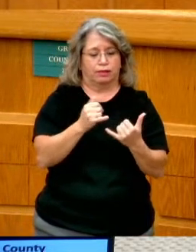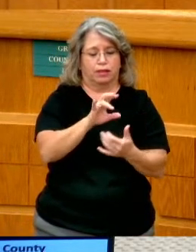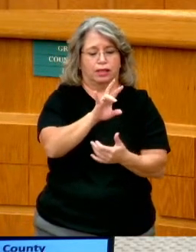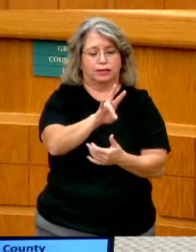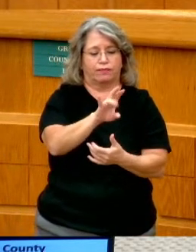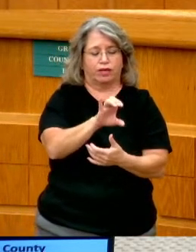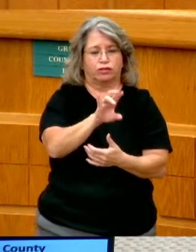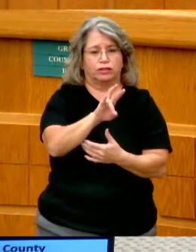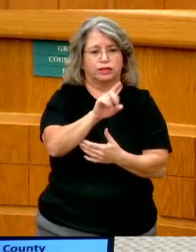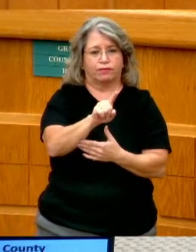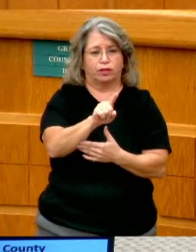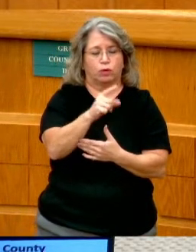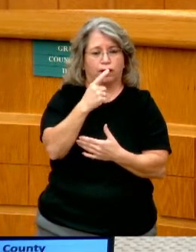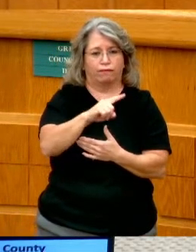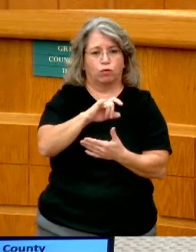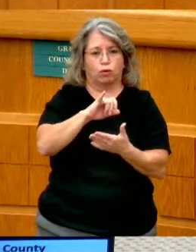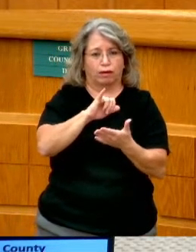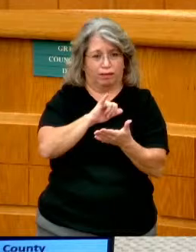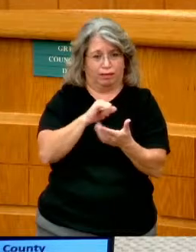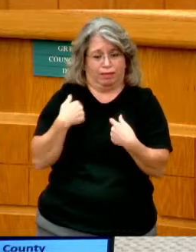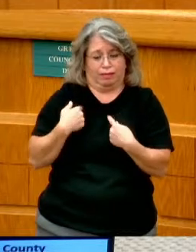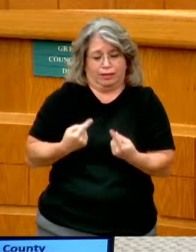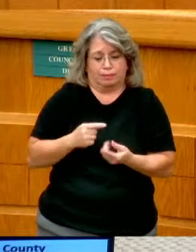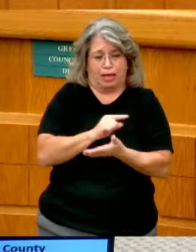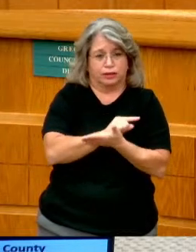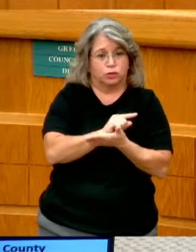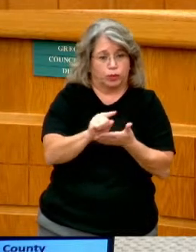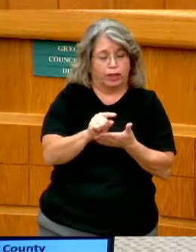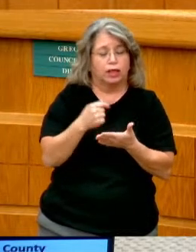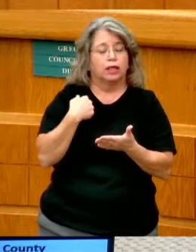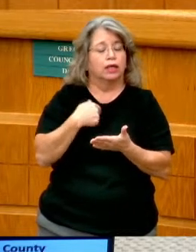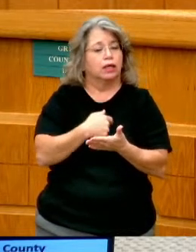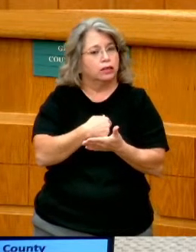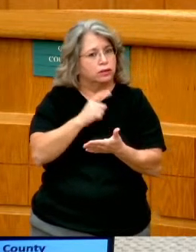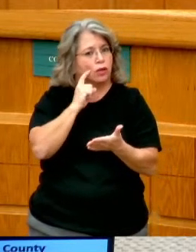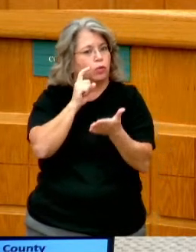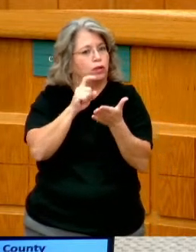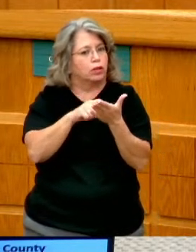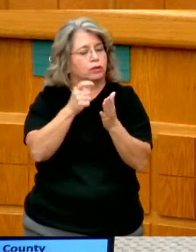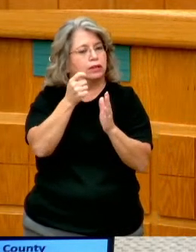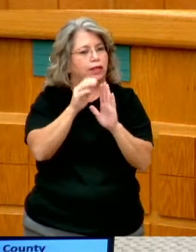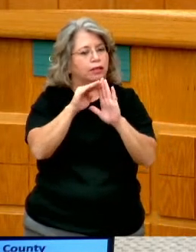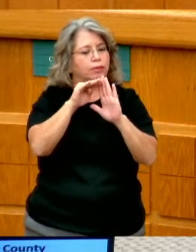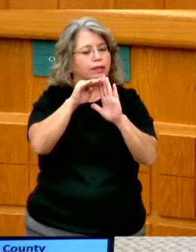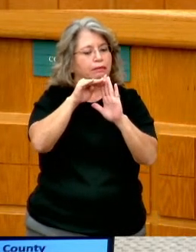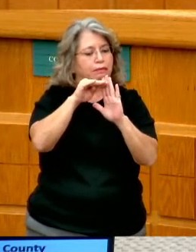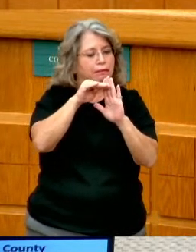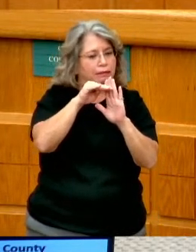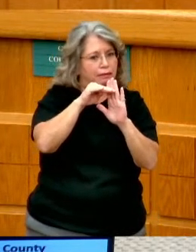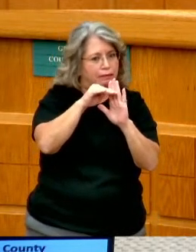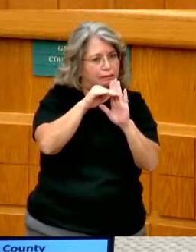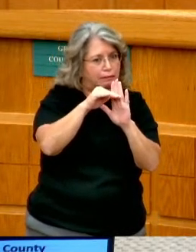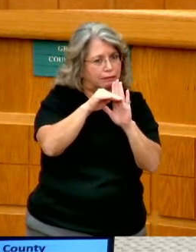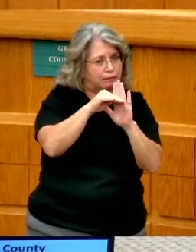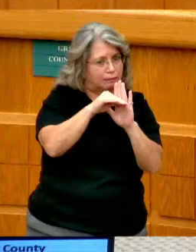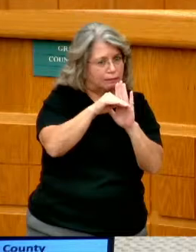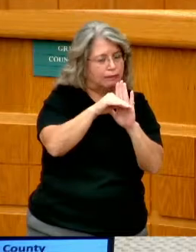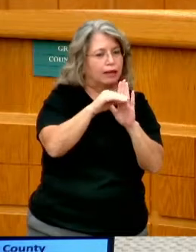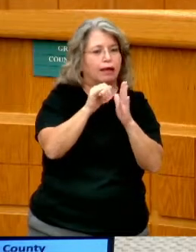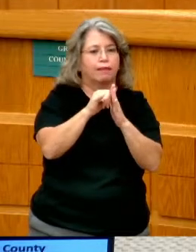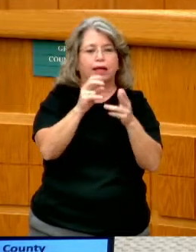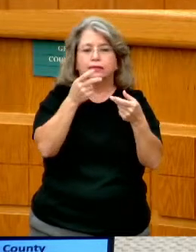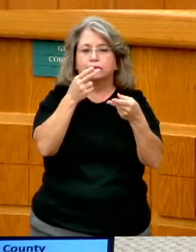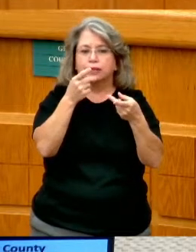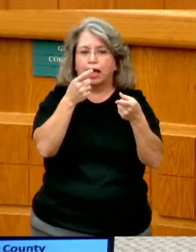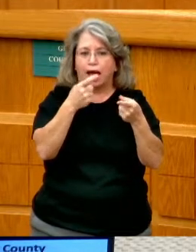771 cases for the second week. So we are seeing a downward trend. It's also happening nationally. We're seeing a